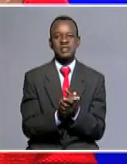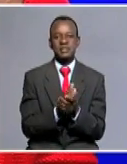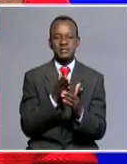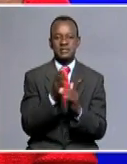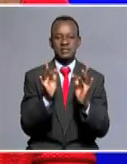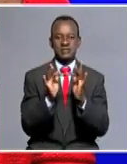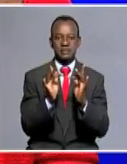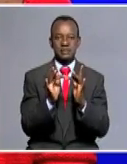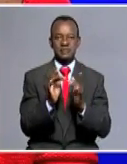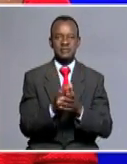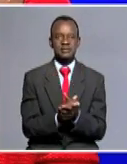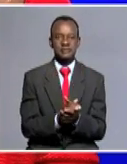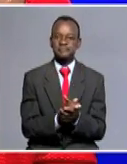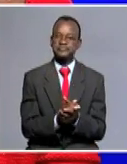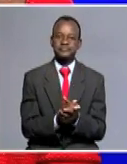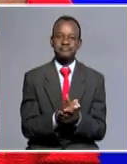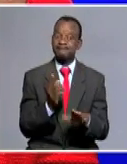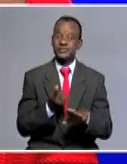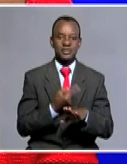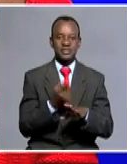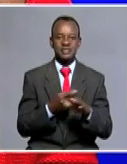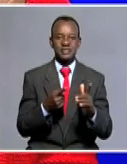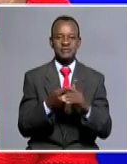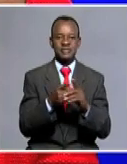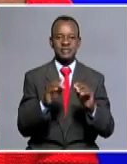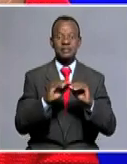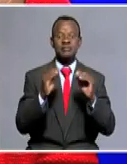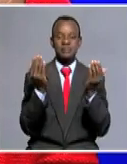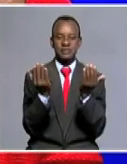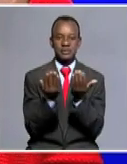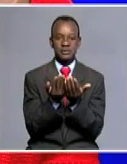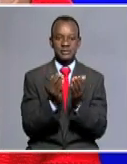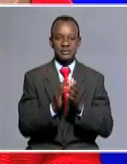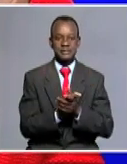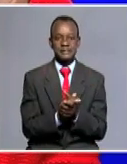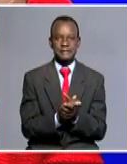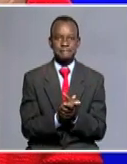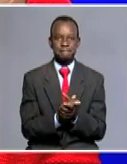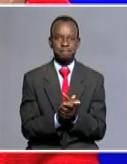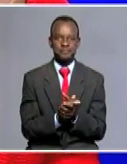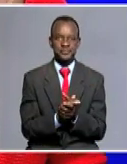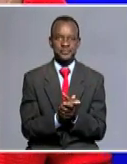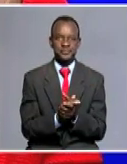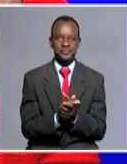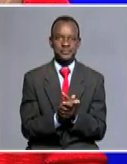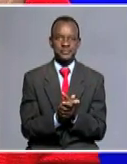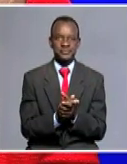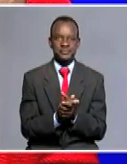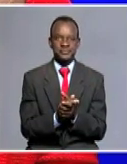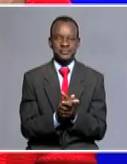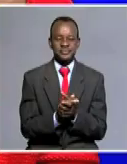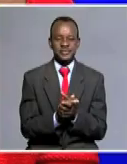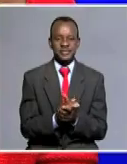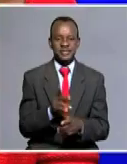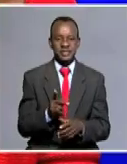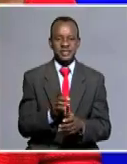common at global level. I think it's only developing countries that that have full